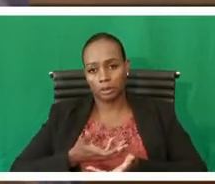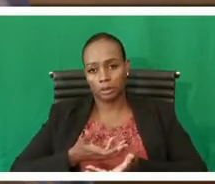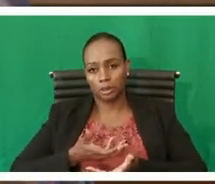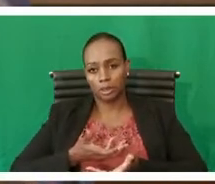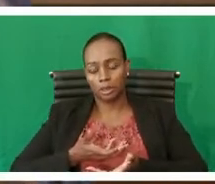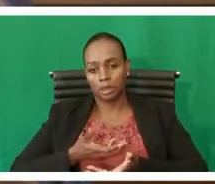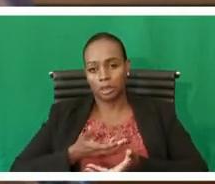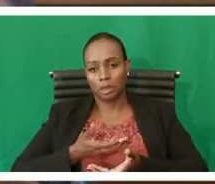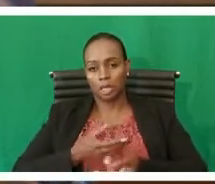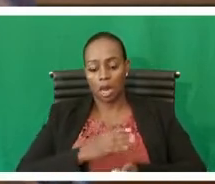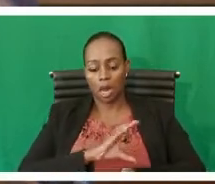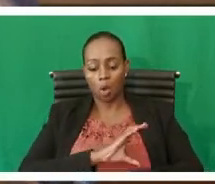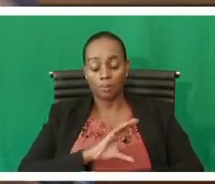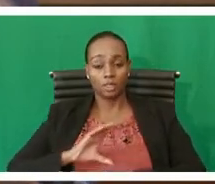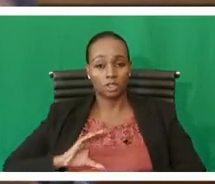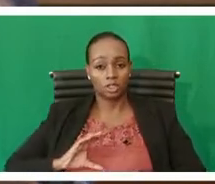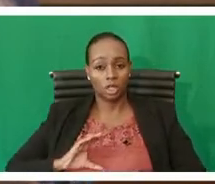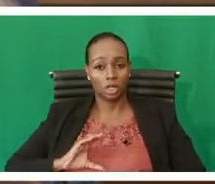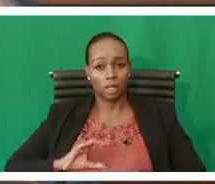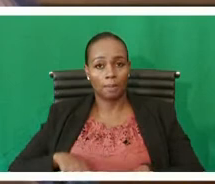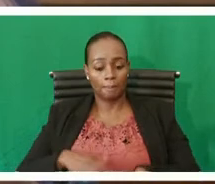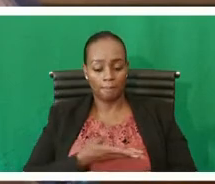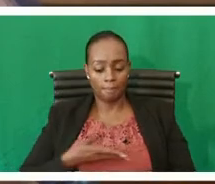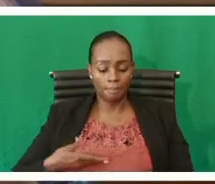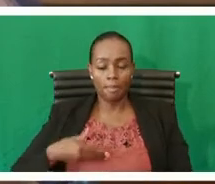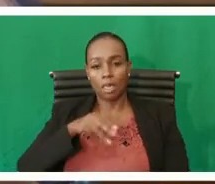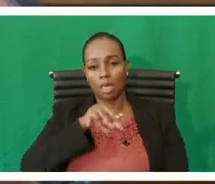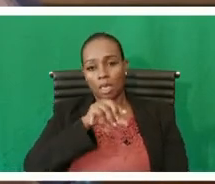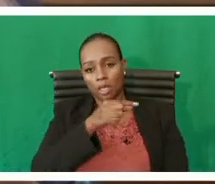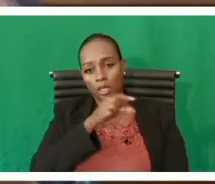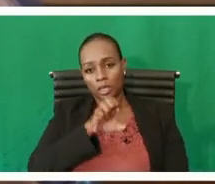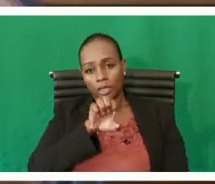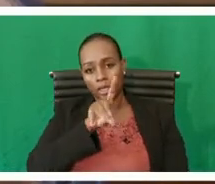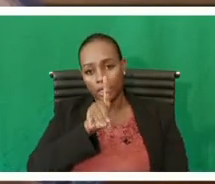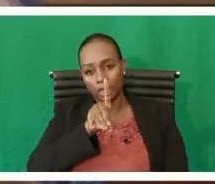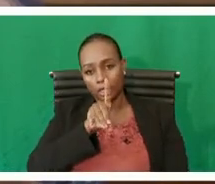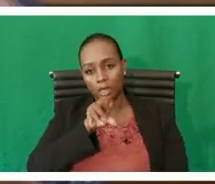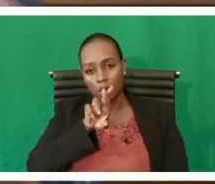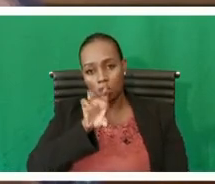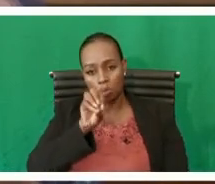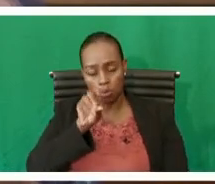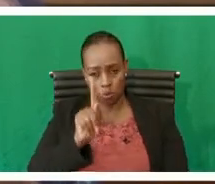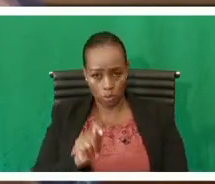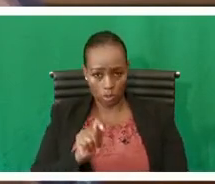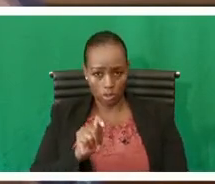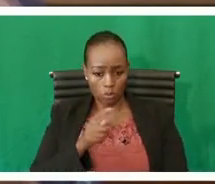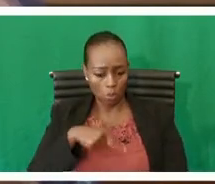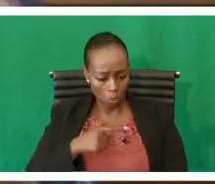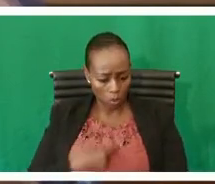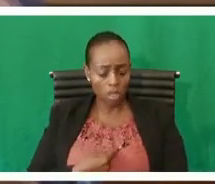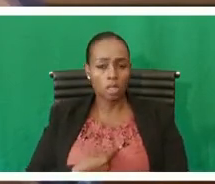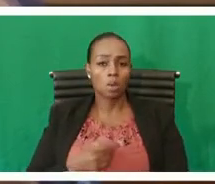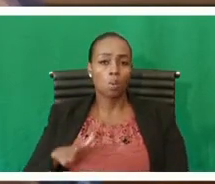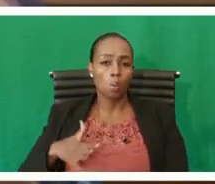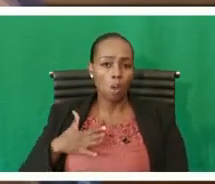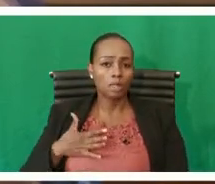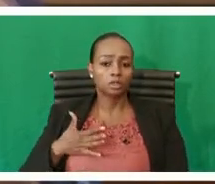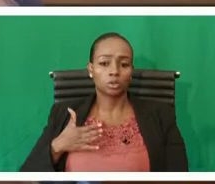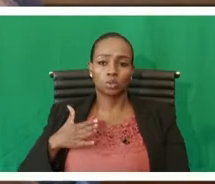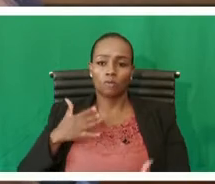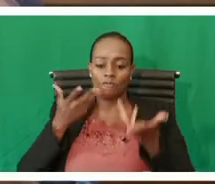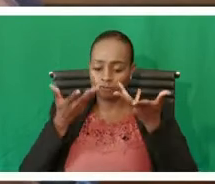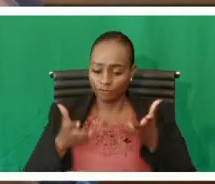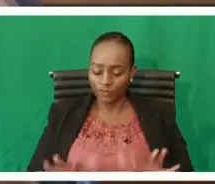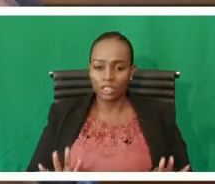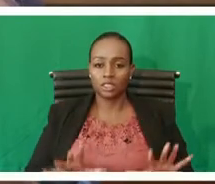the Commission of Gender, Megetrut. Through some of this engagement, we want to ultimately put an end to